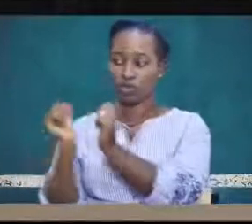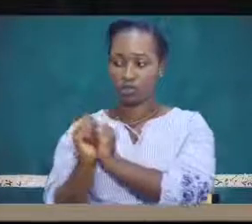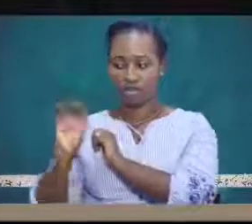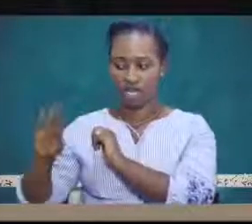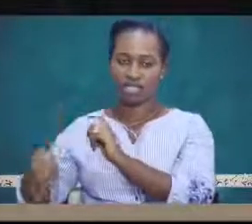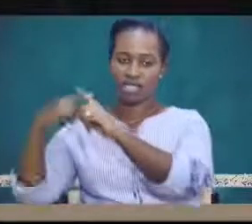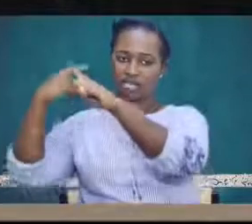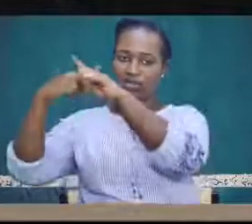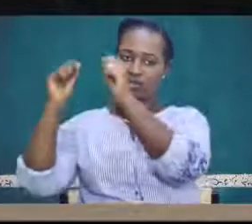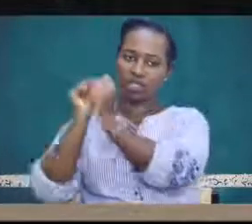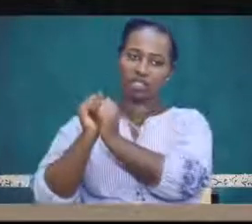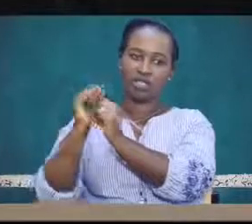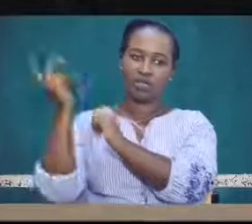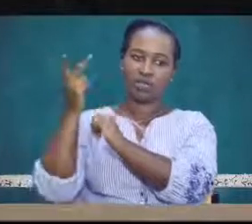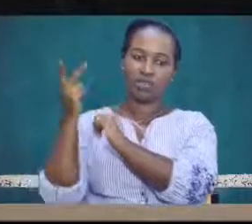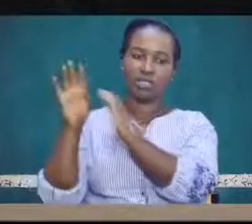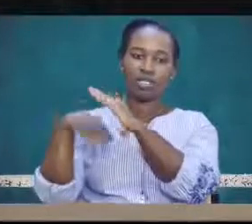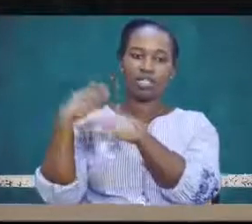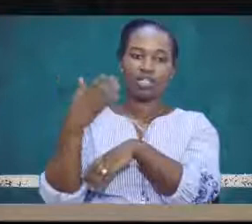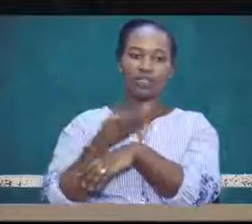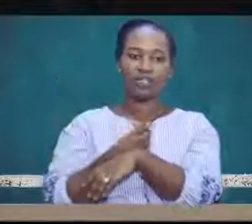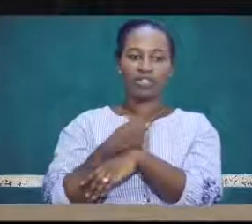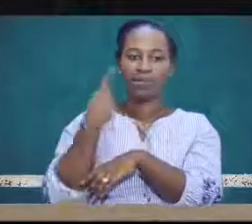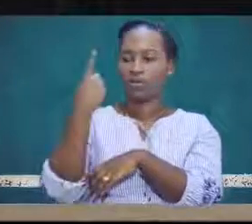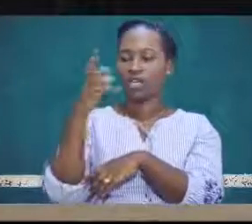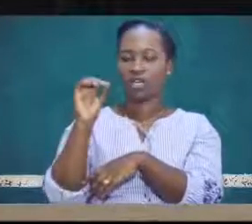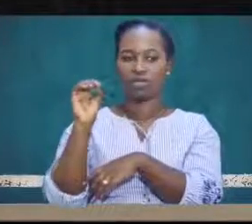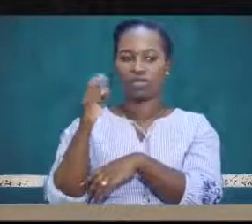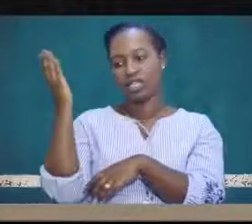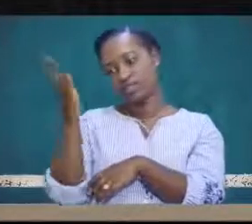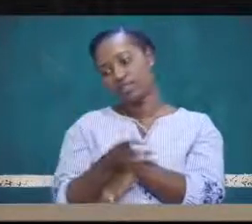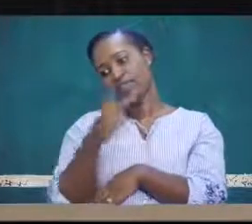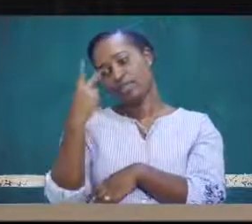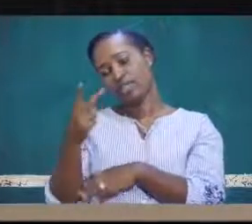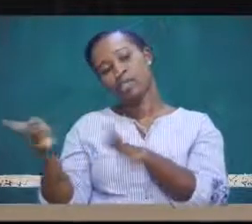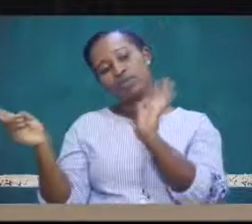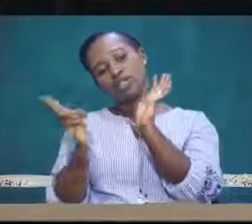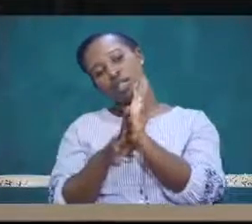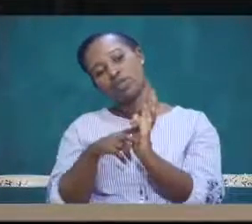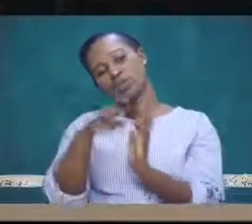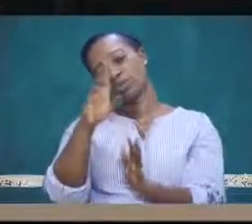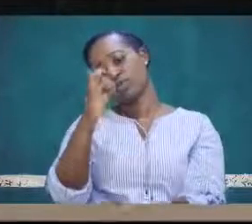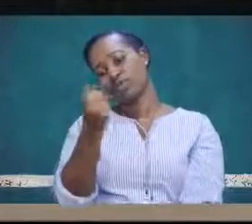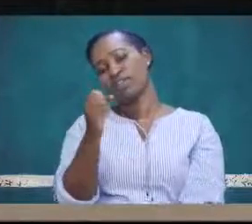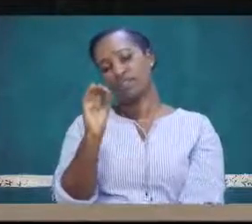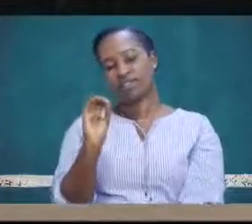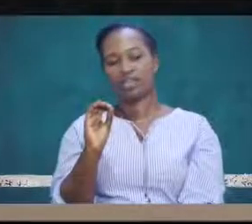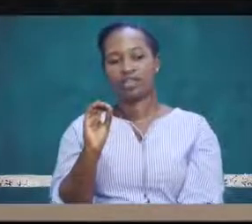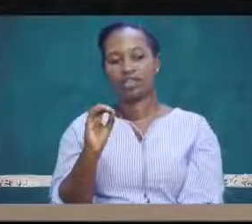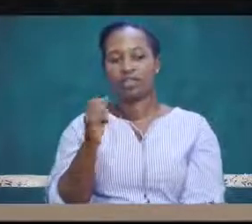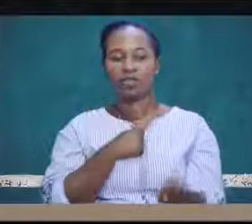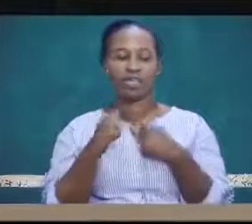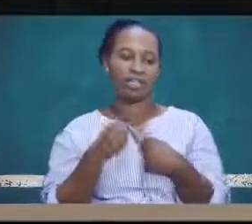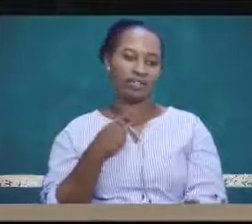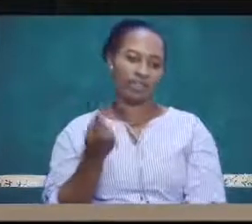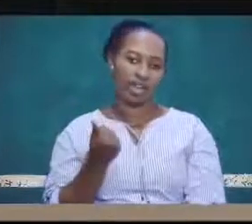you multiply by 10, both sides. So here you have 100 divided by 2, which gives you 50 Rwandan